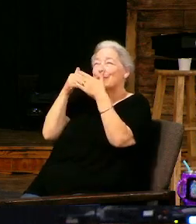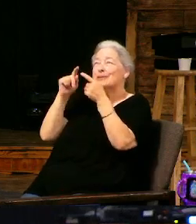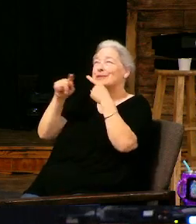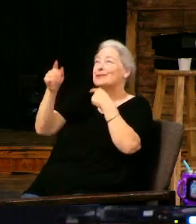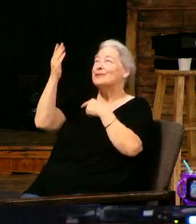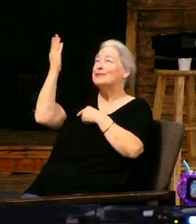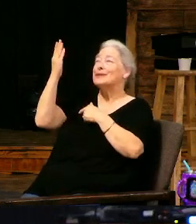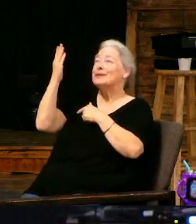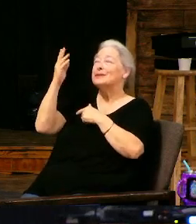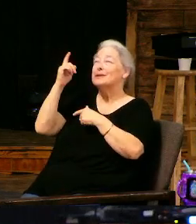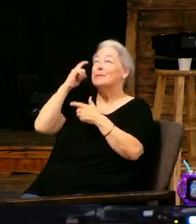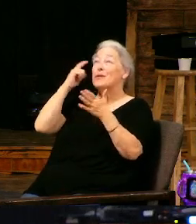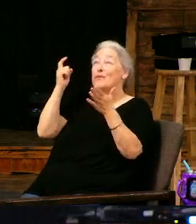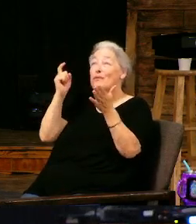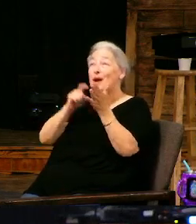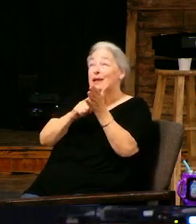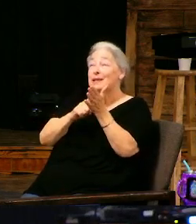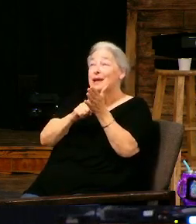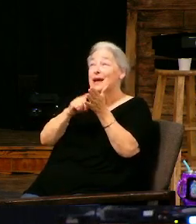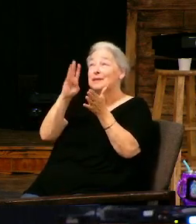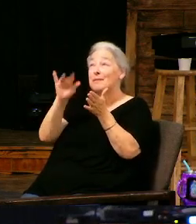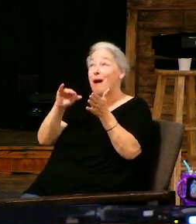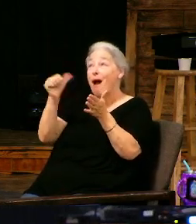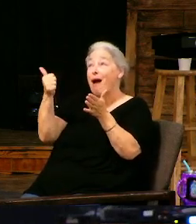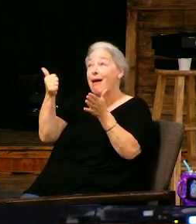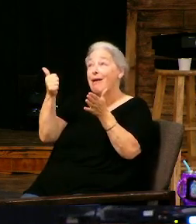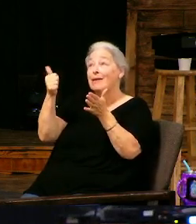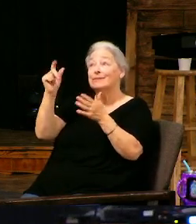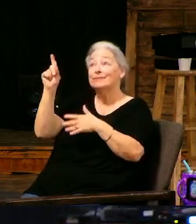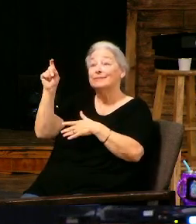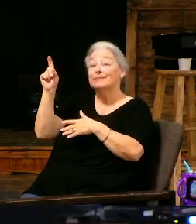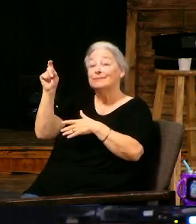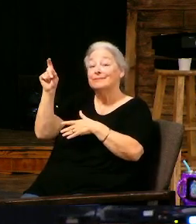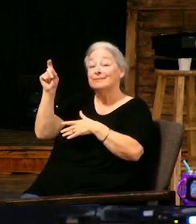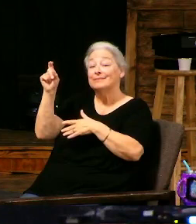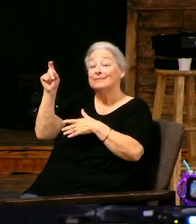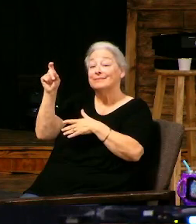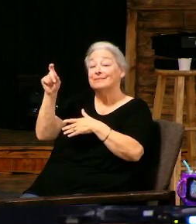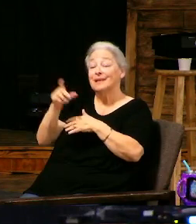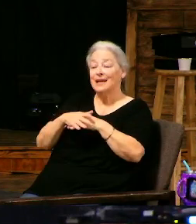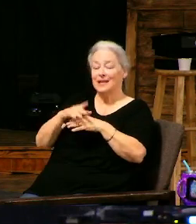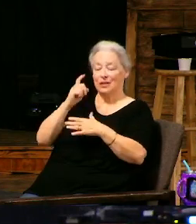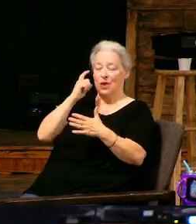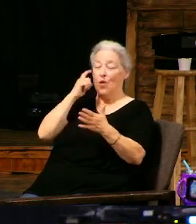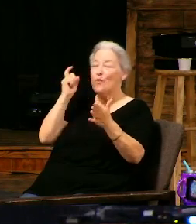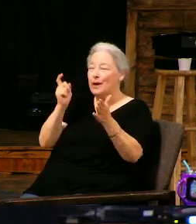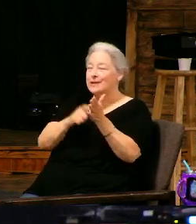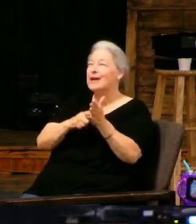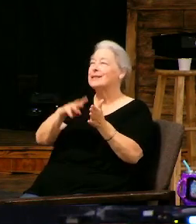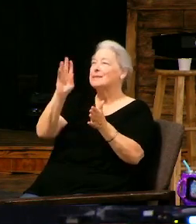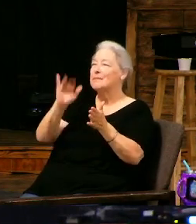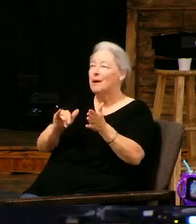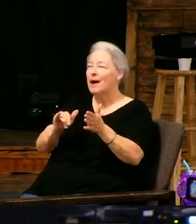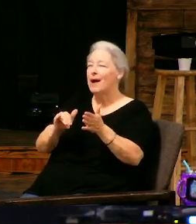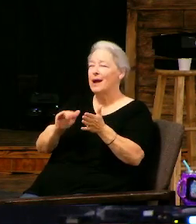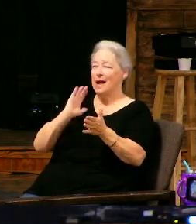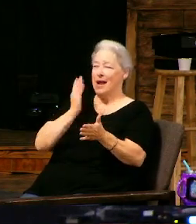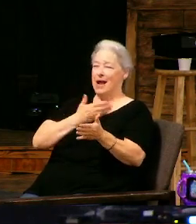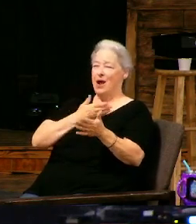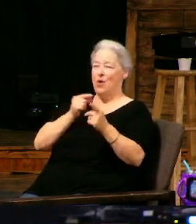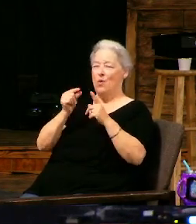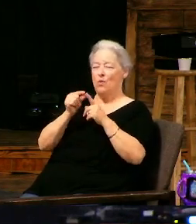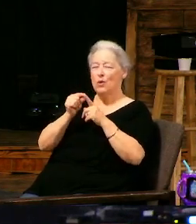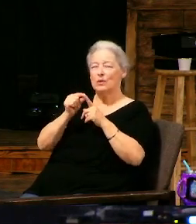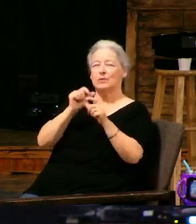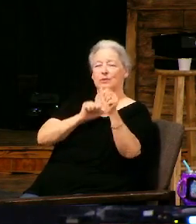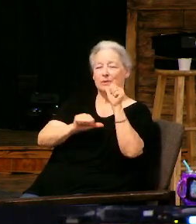to be recognizable? It's recognizable by what we say to one another. Have you